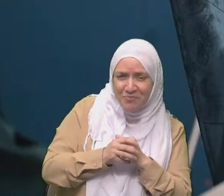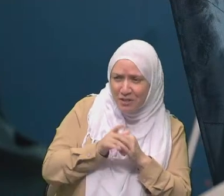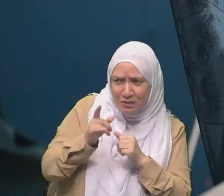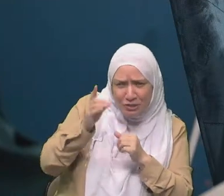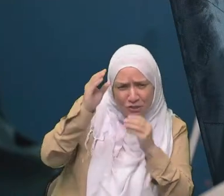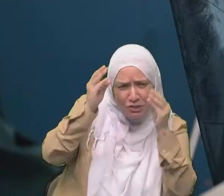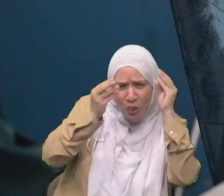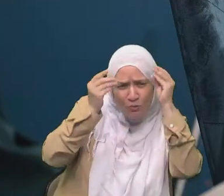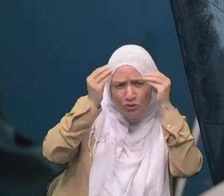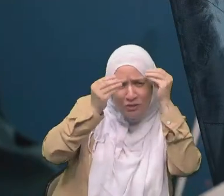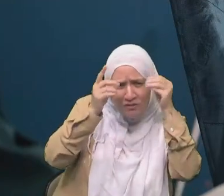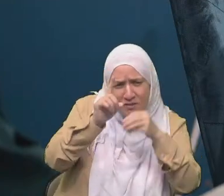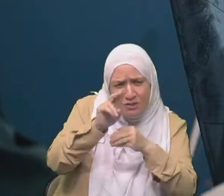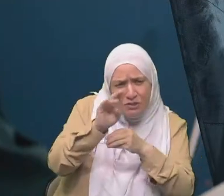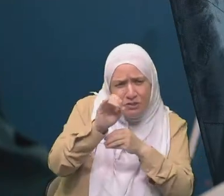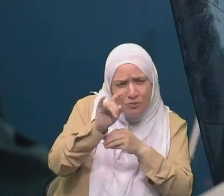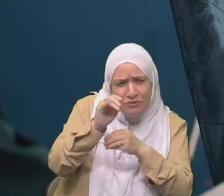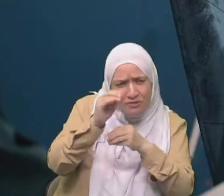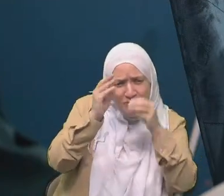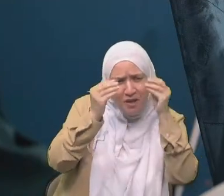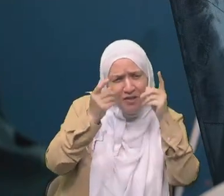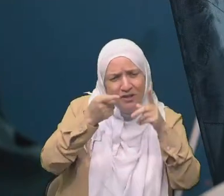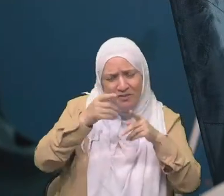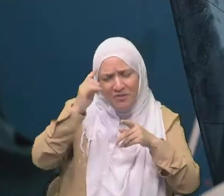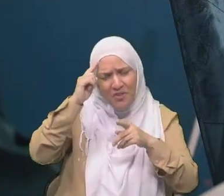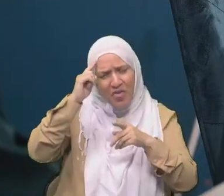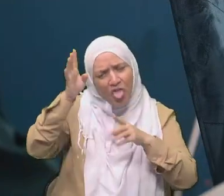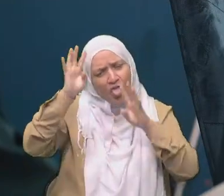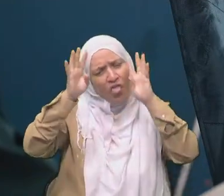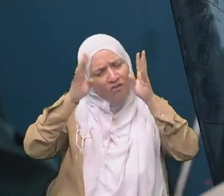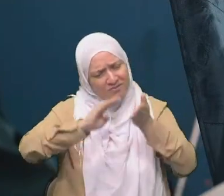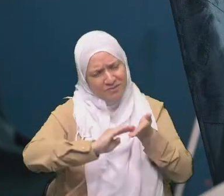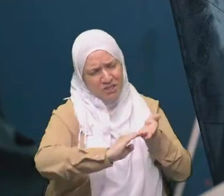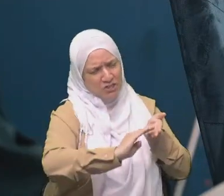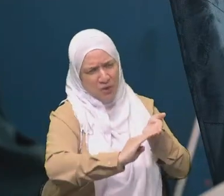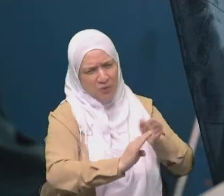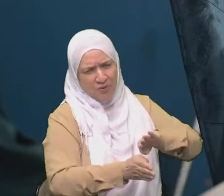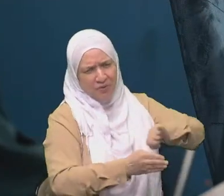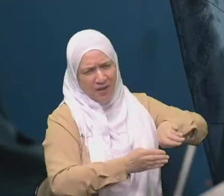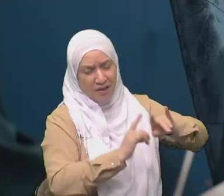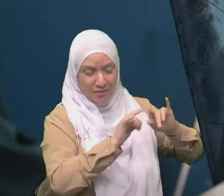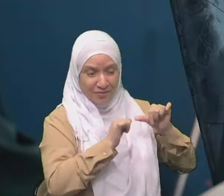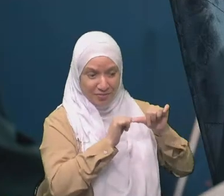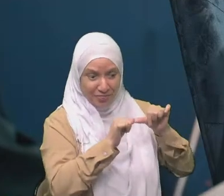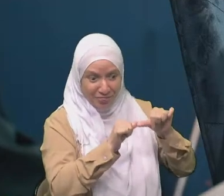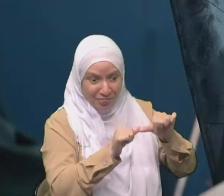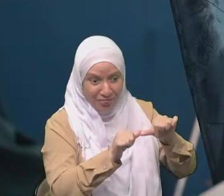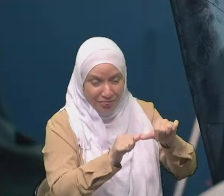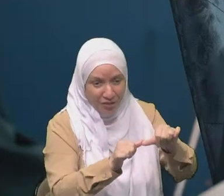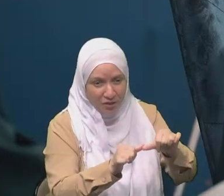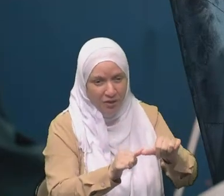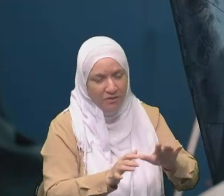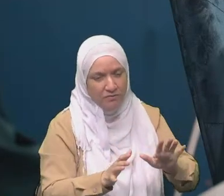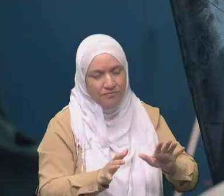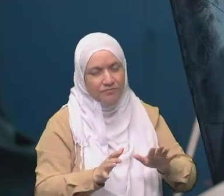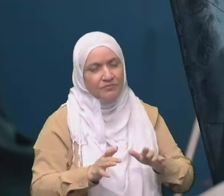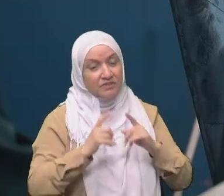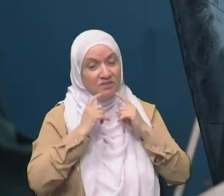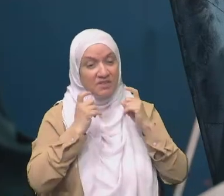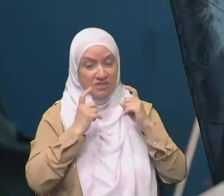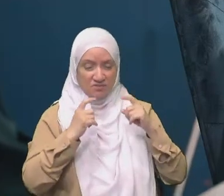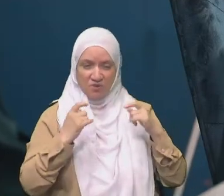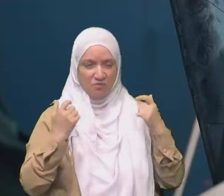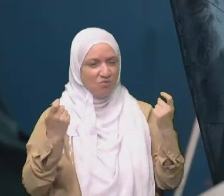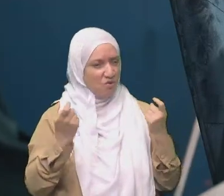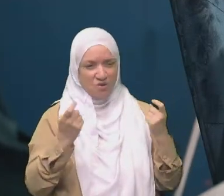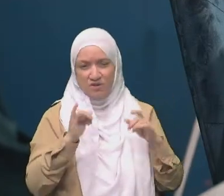people have for continuing a sinful life or doing something wrong or something haram. Like someone knows that